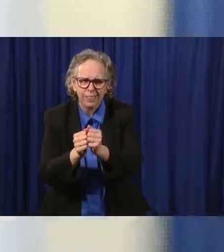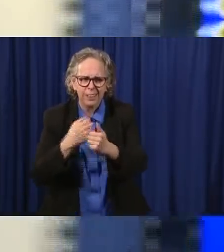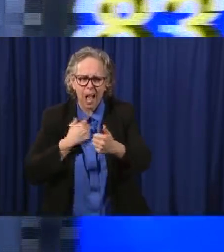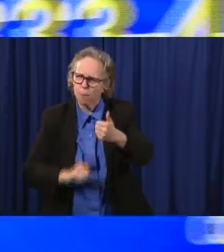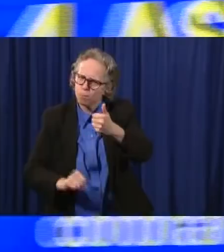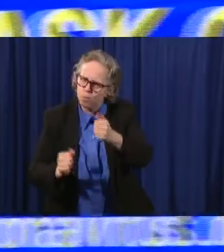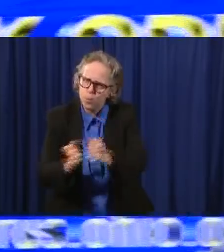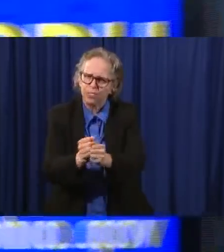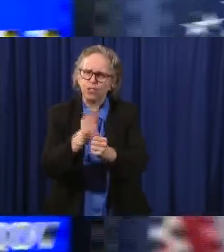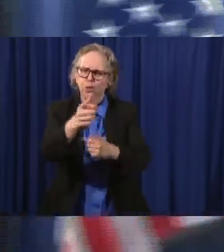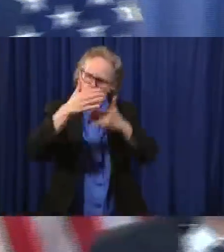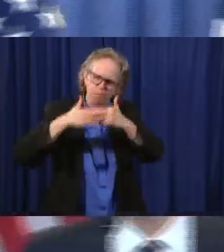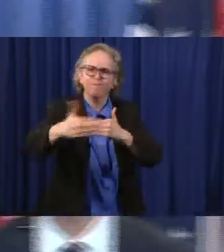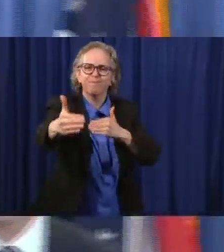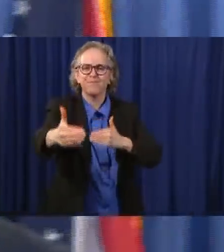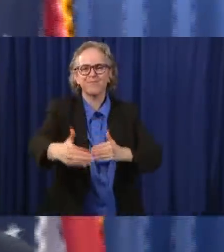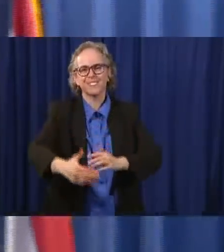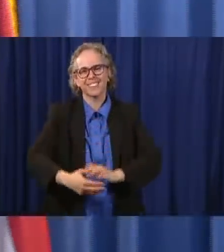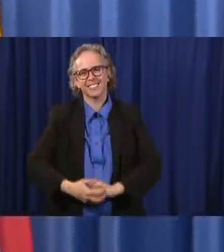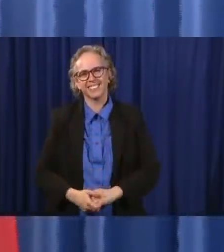Thanks.